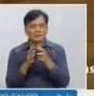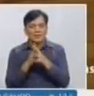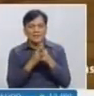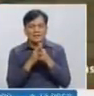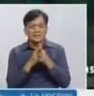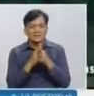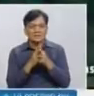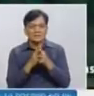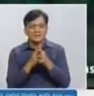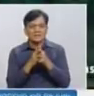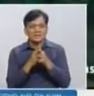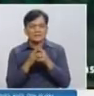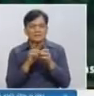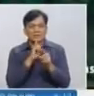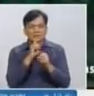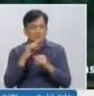American that I